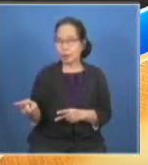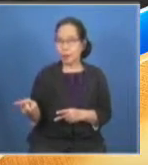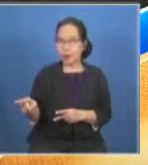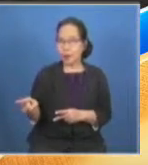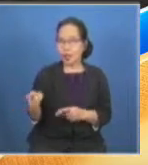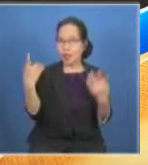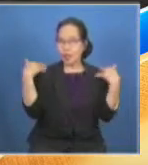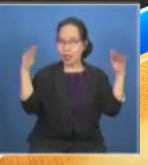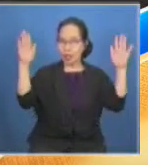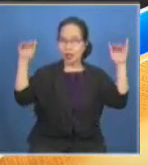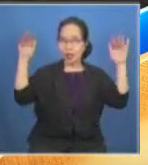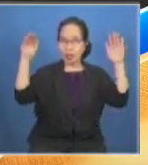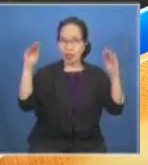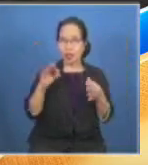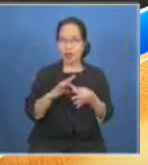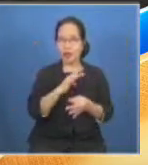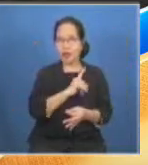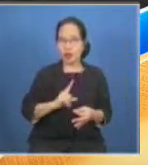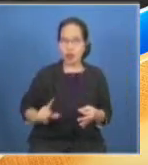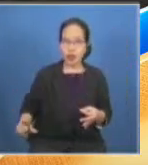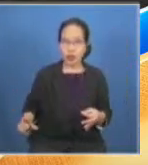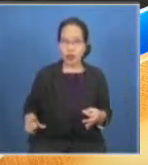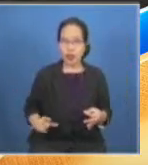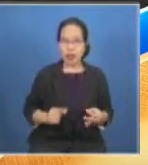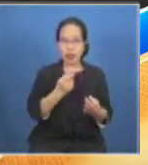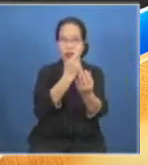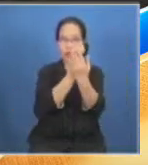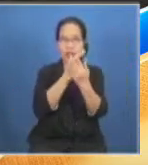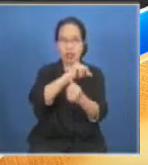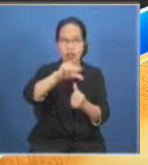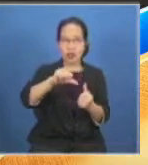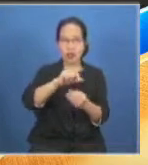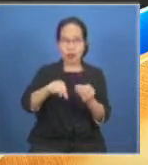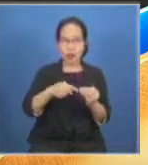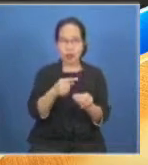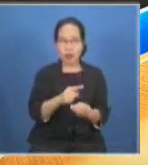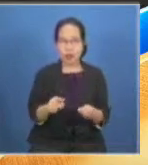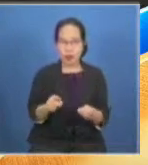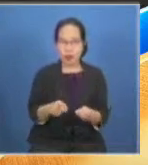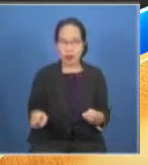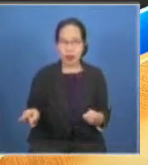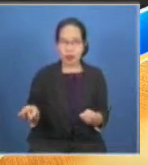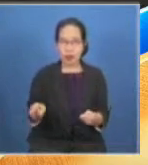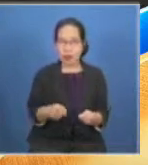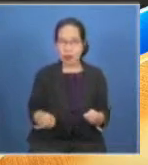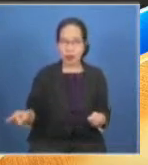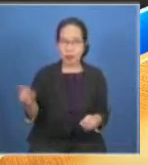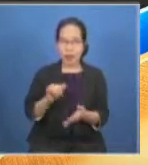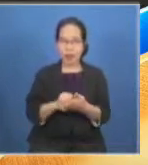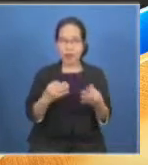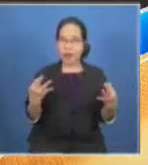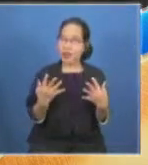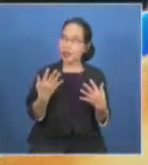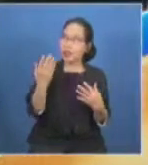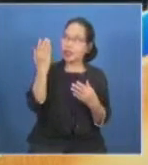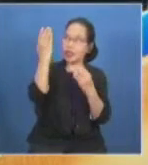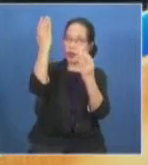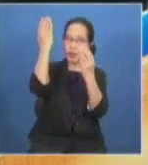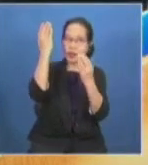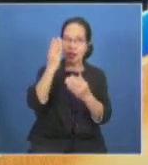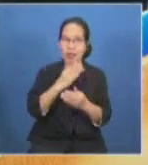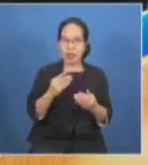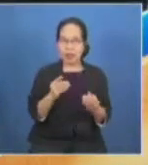serve him, God has care and protection from them. The angel of the Lord encamps round about those who fear